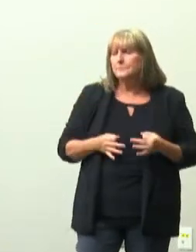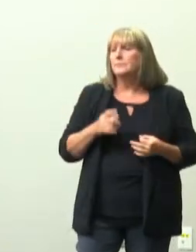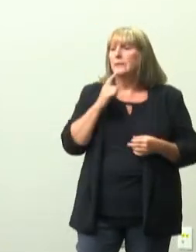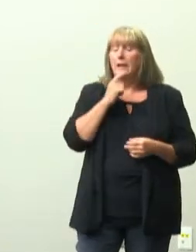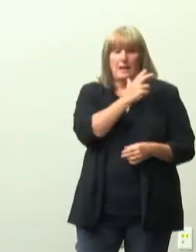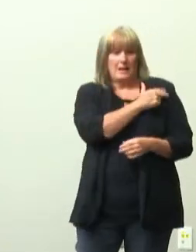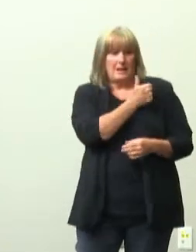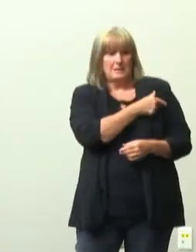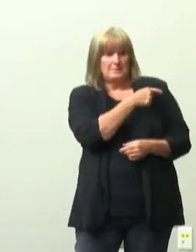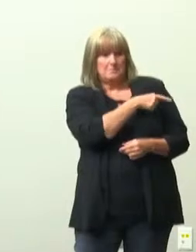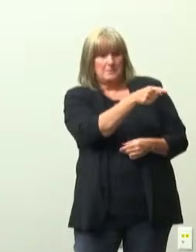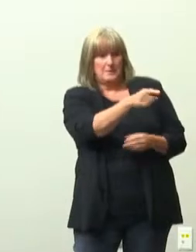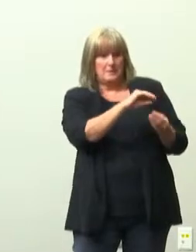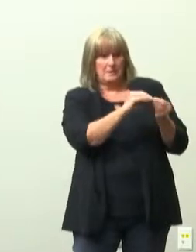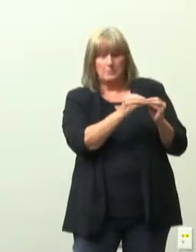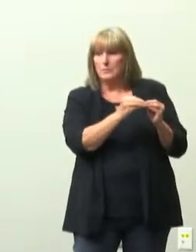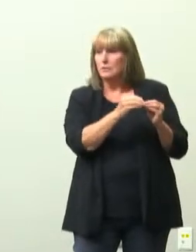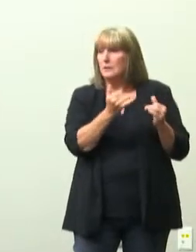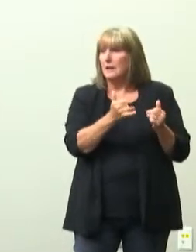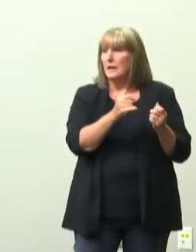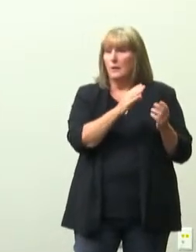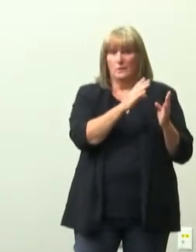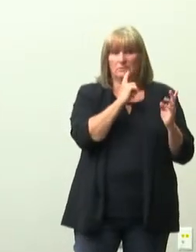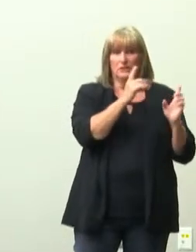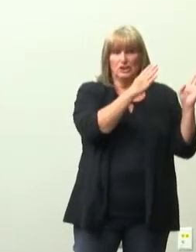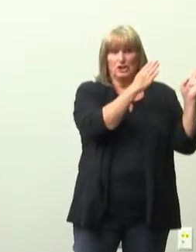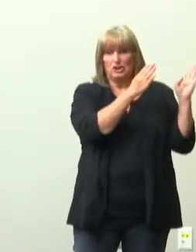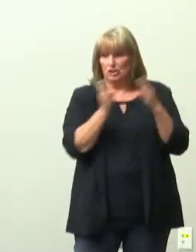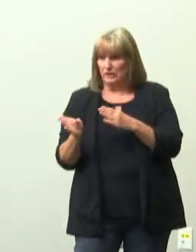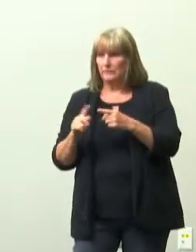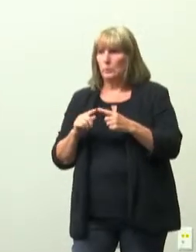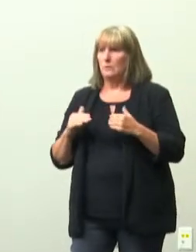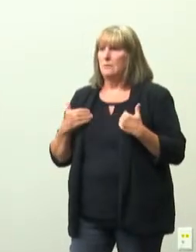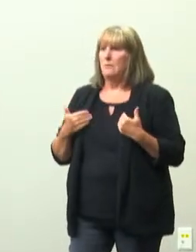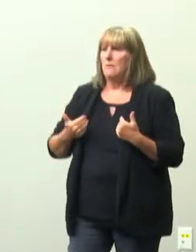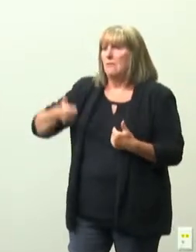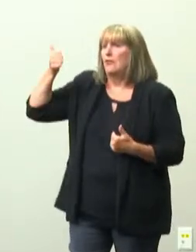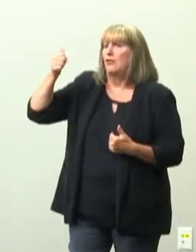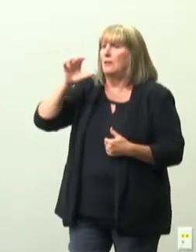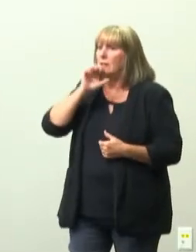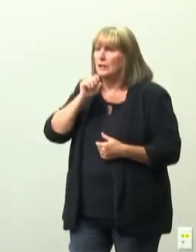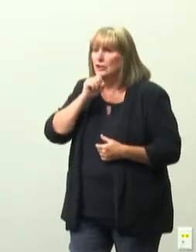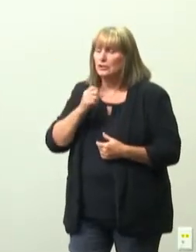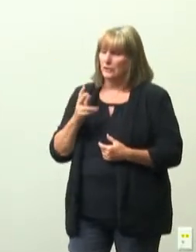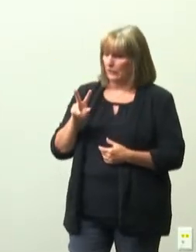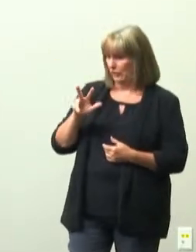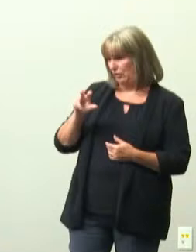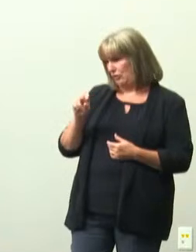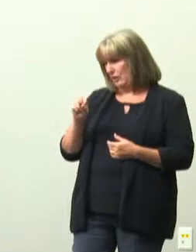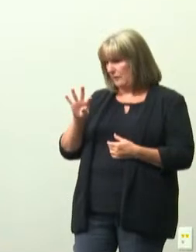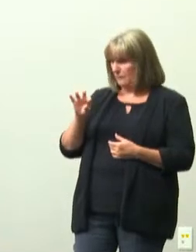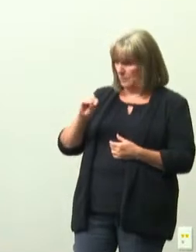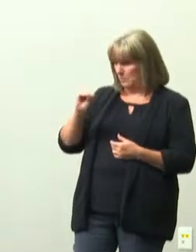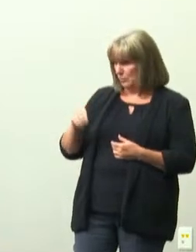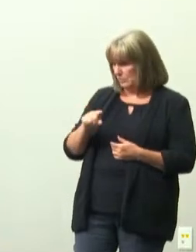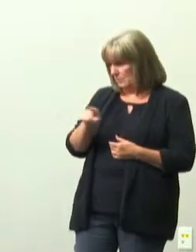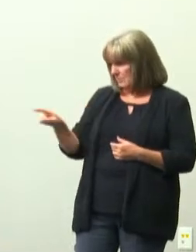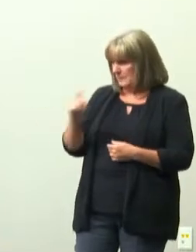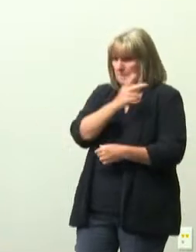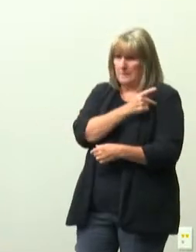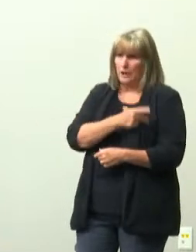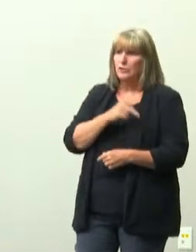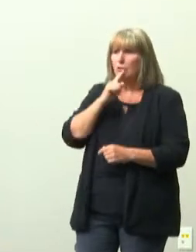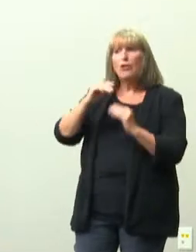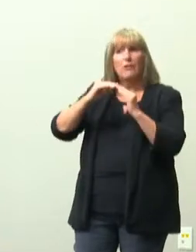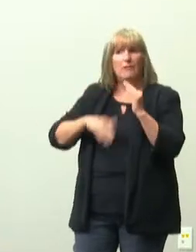seen clearly have shifted to a younger group. I mean, I just looked and, 30-40% of our patients are less than